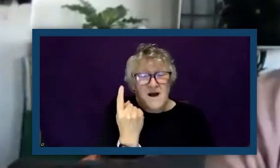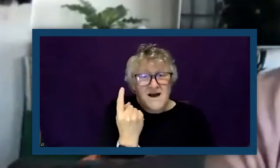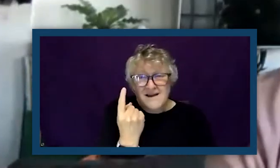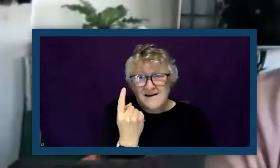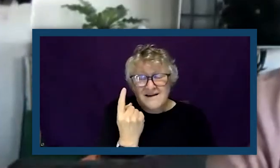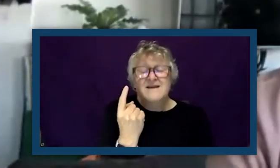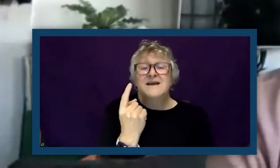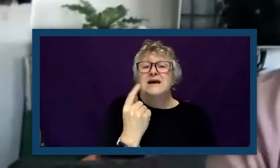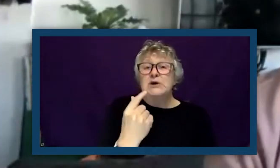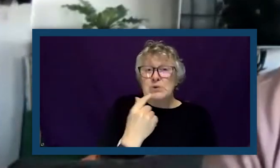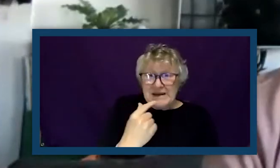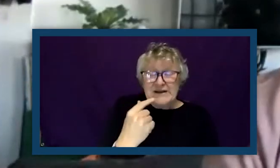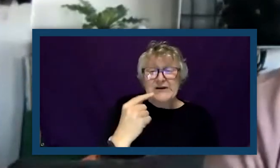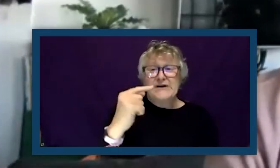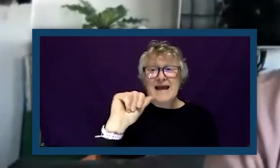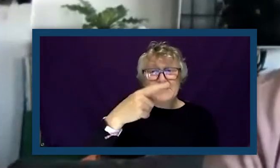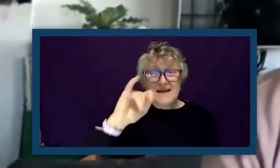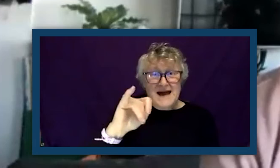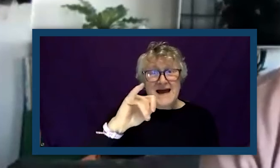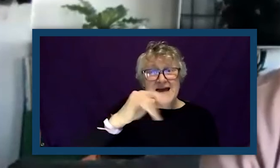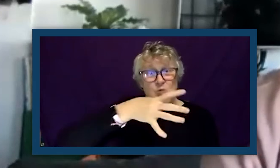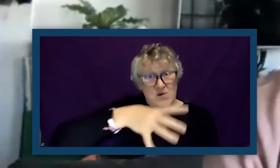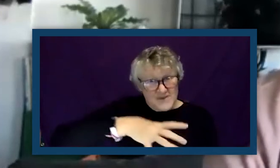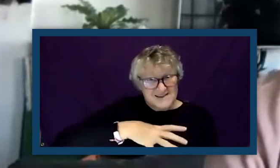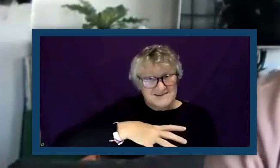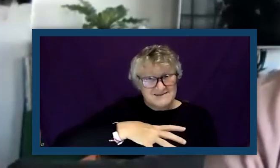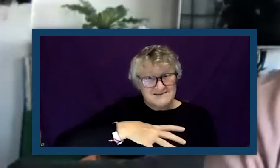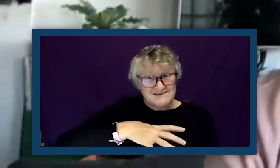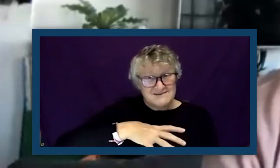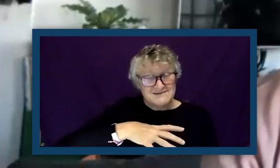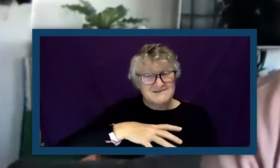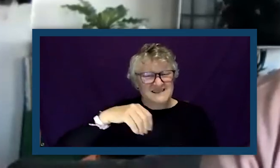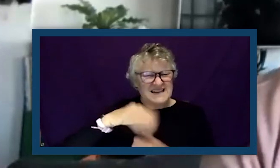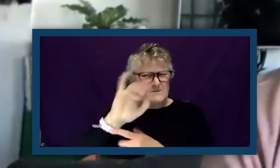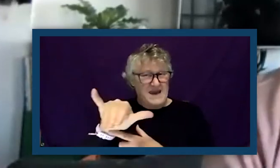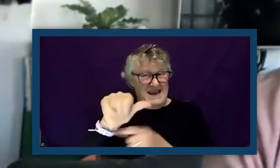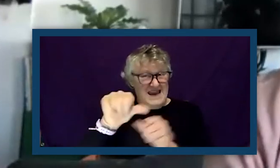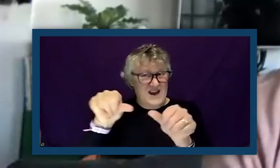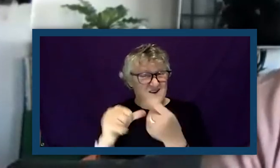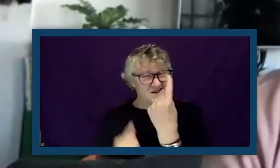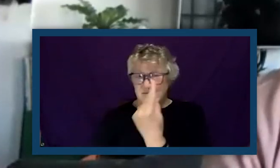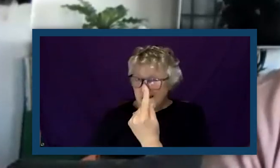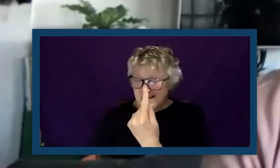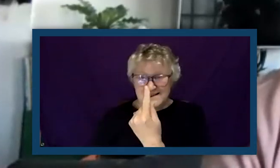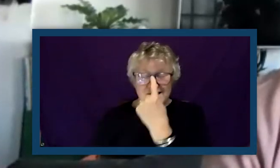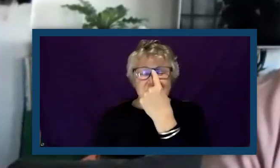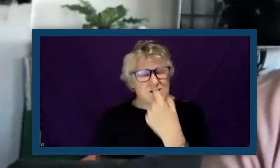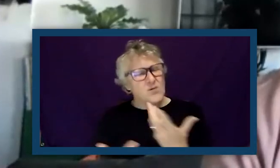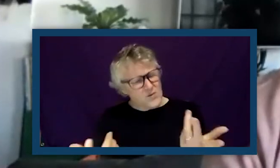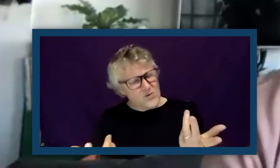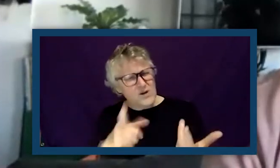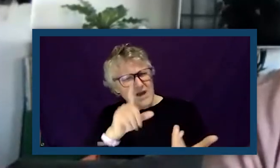queer API woman, Janice Lee, BART director up in the Bay Area. And so how do we make sure that we